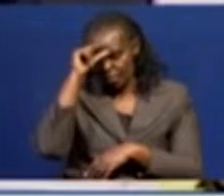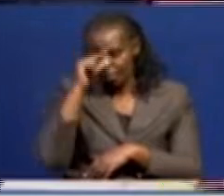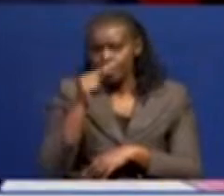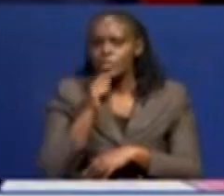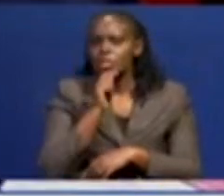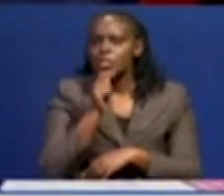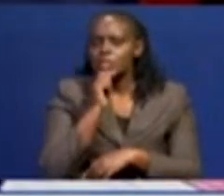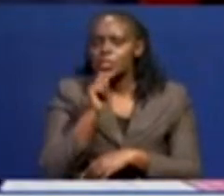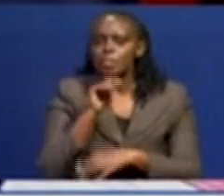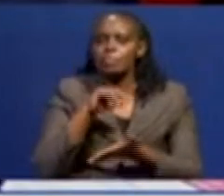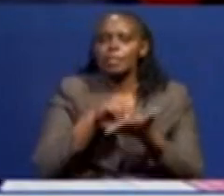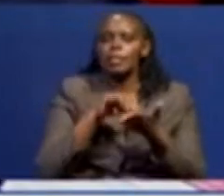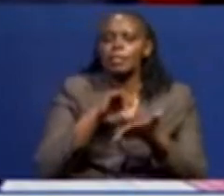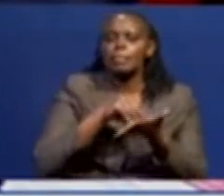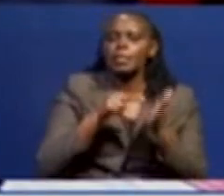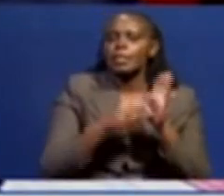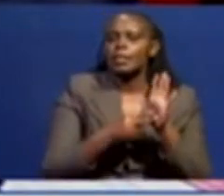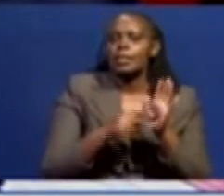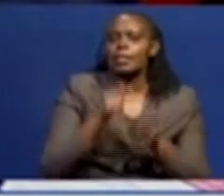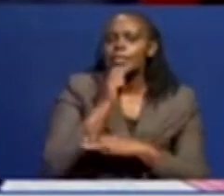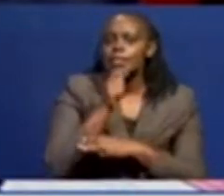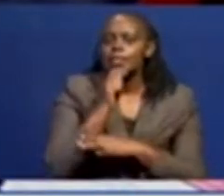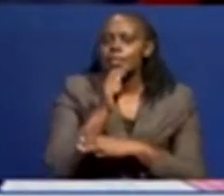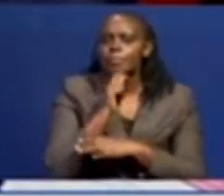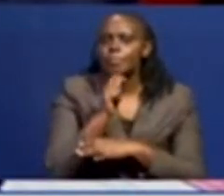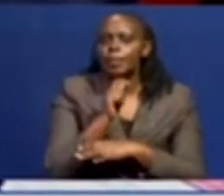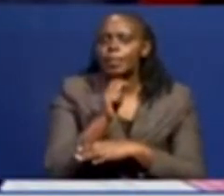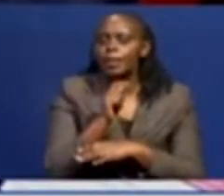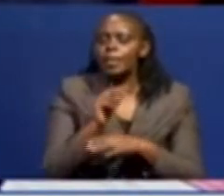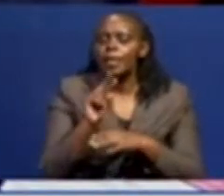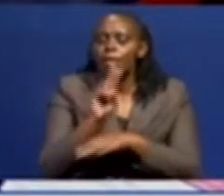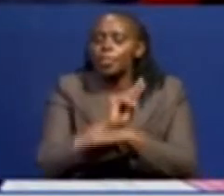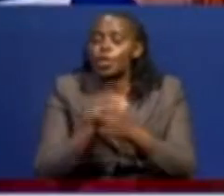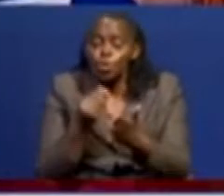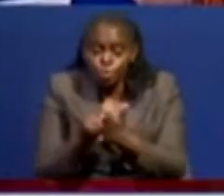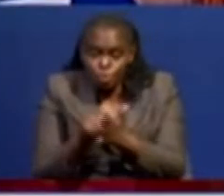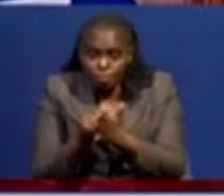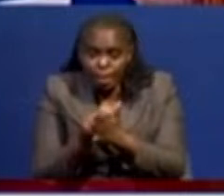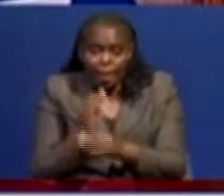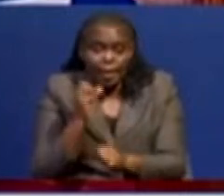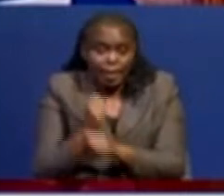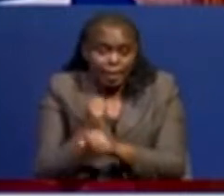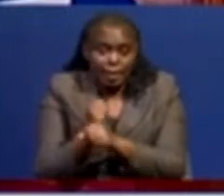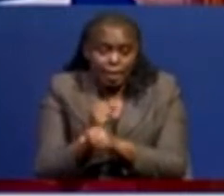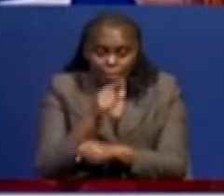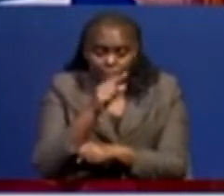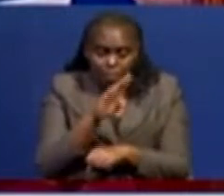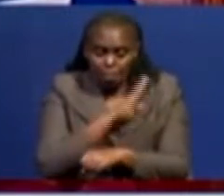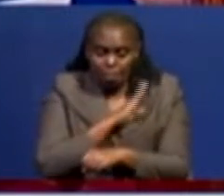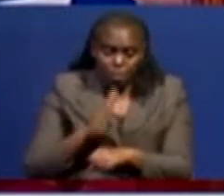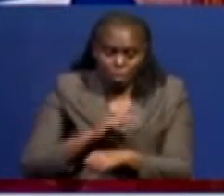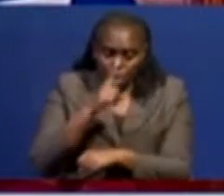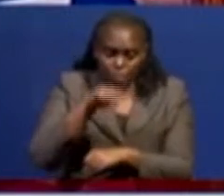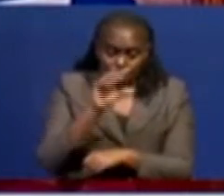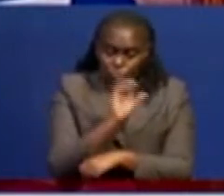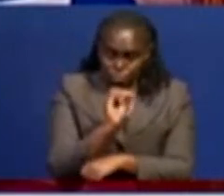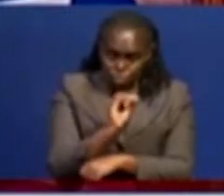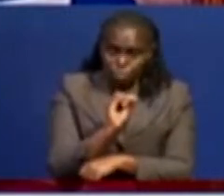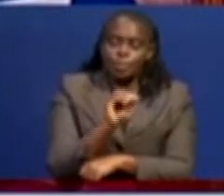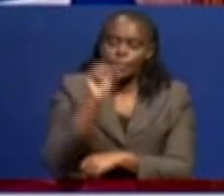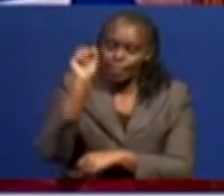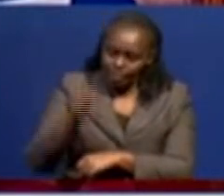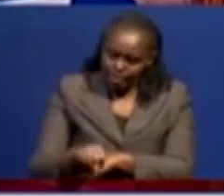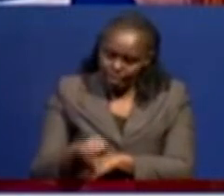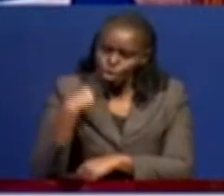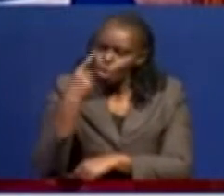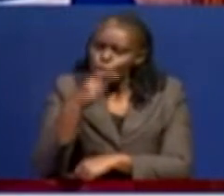So it's your testimony that therefore the expenditures were done without the approval of the board? Yes. Who was